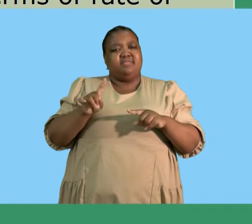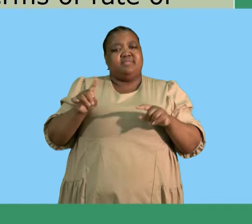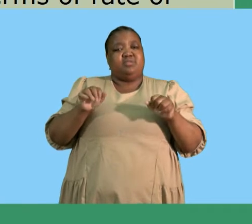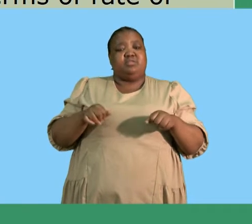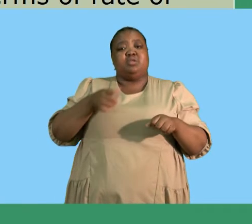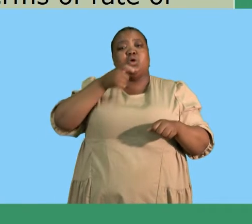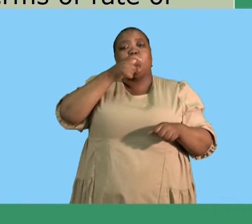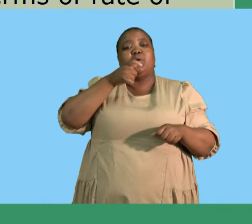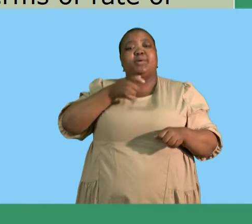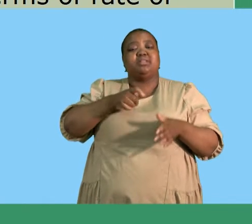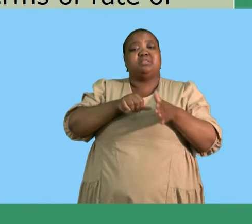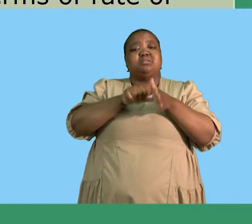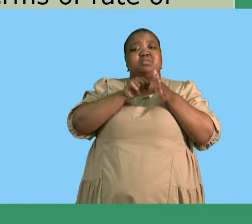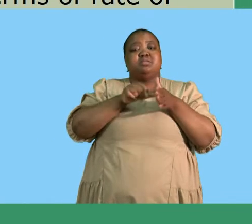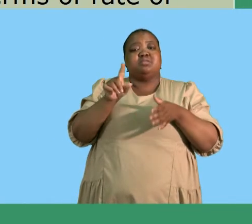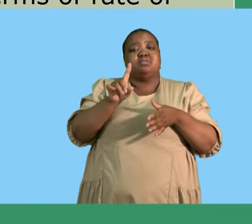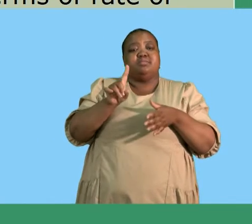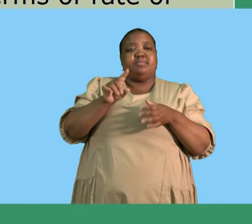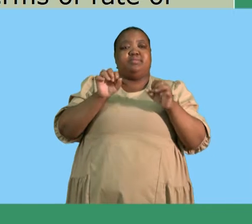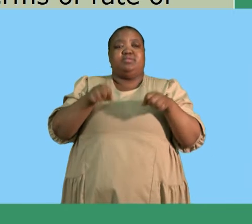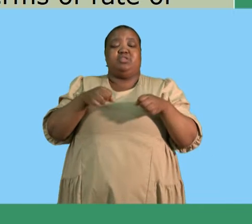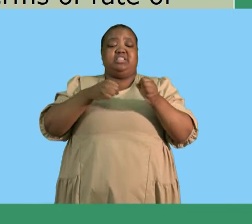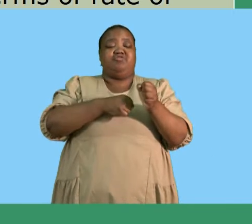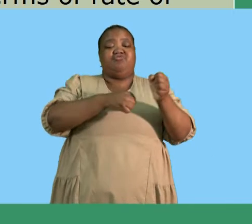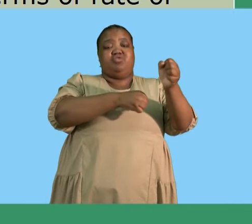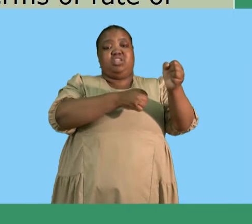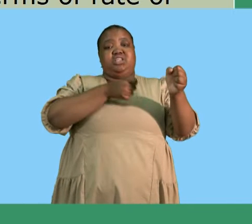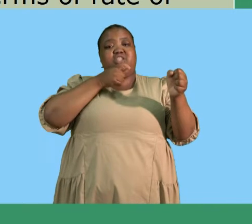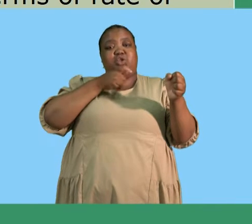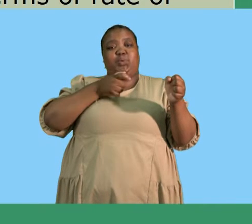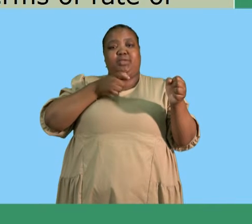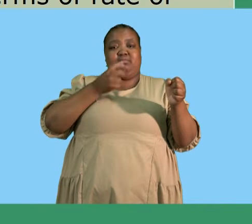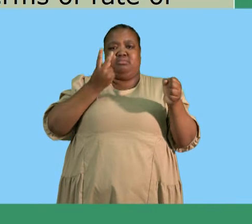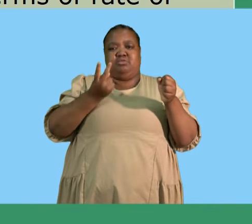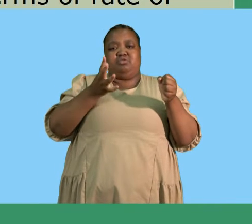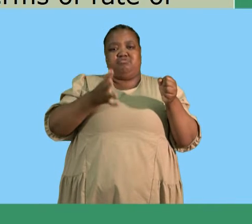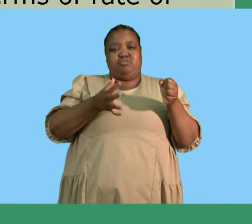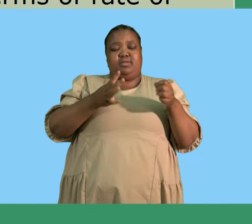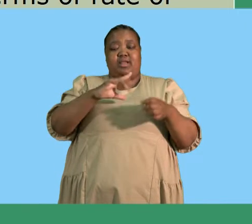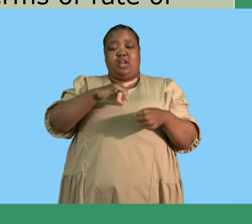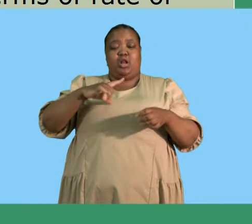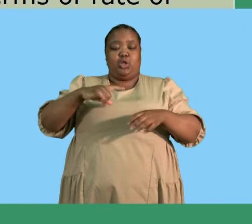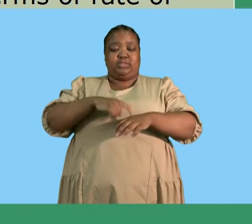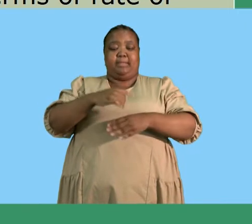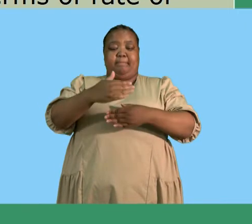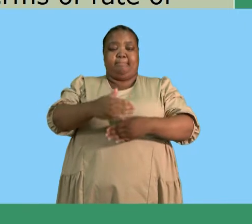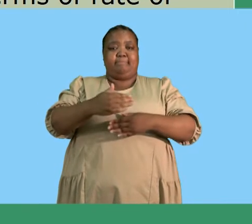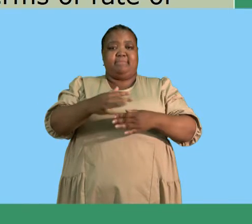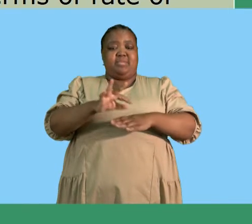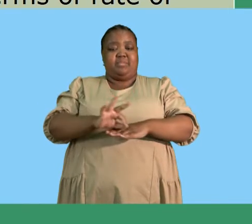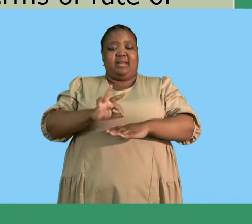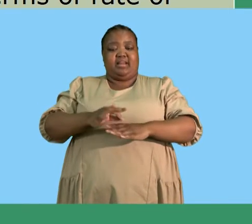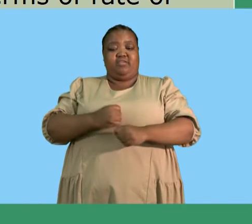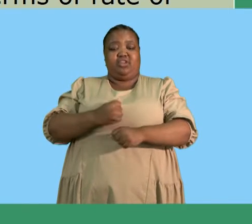revising keywords here is that you will see the word strategy, which is simply a long-term plan of action